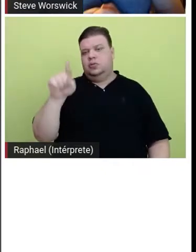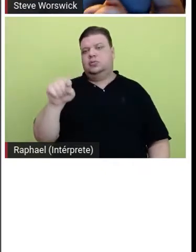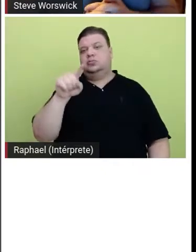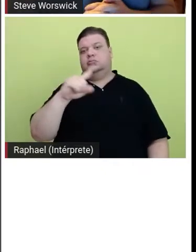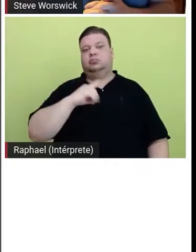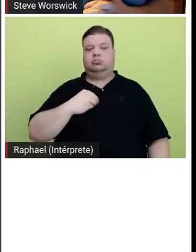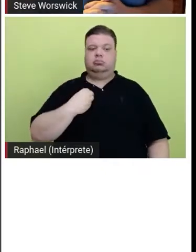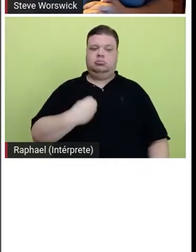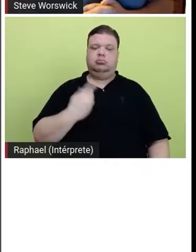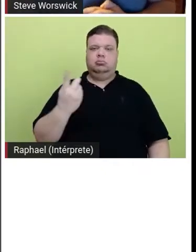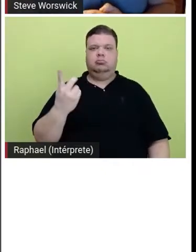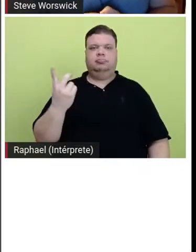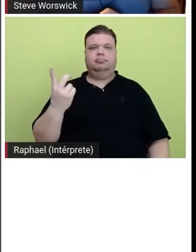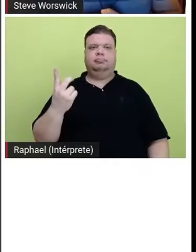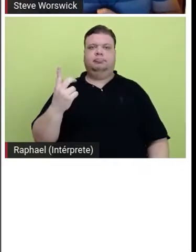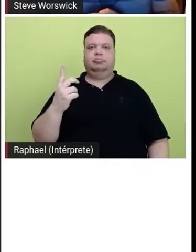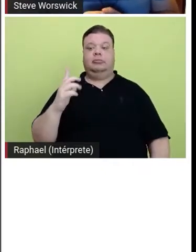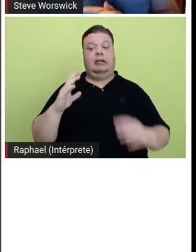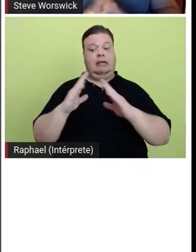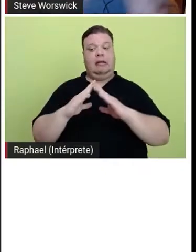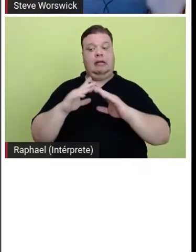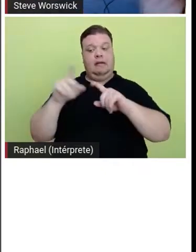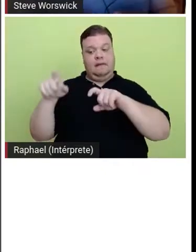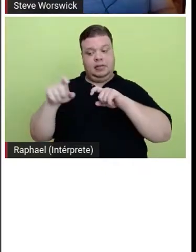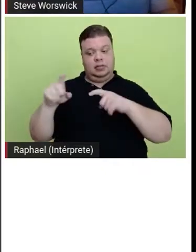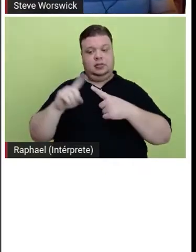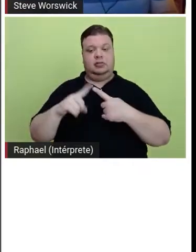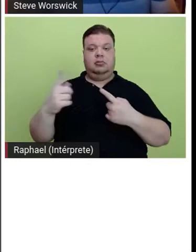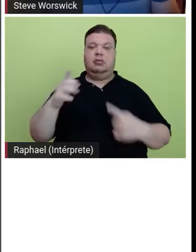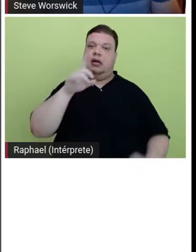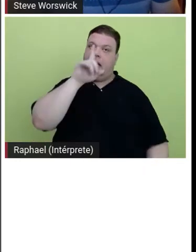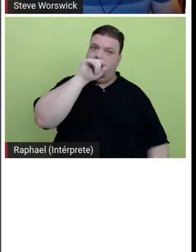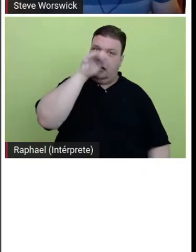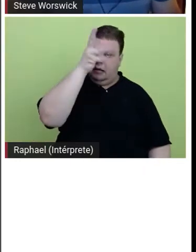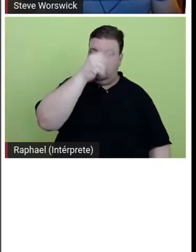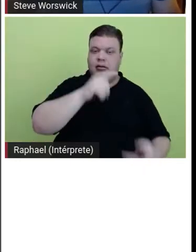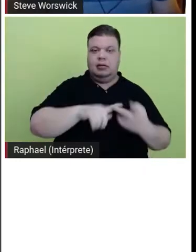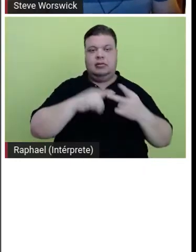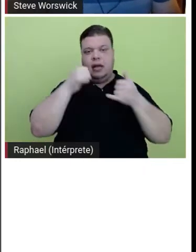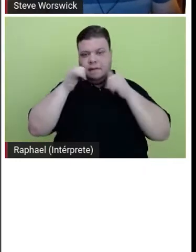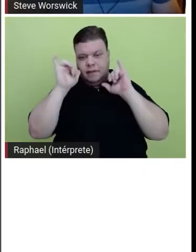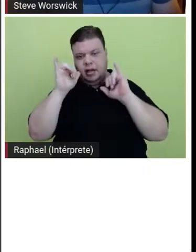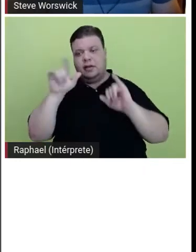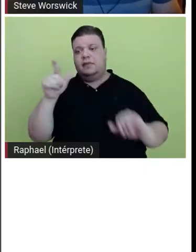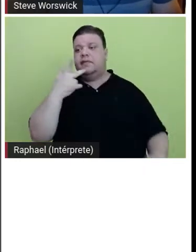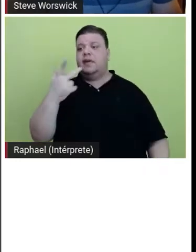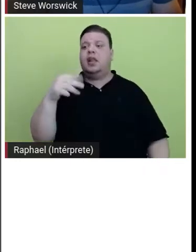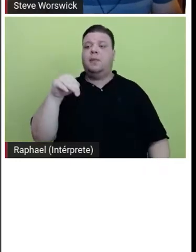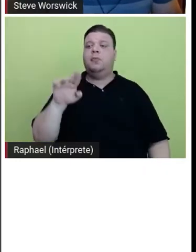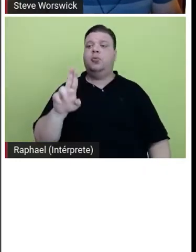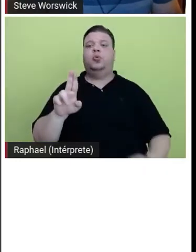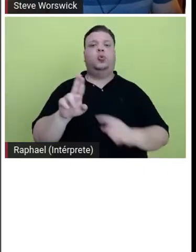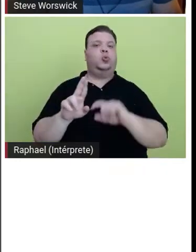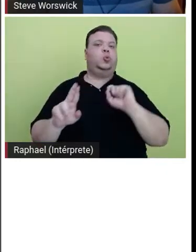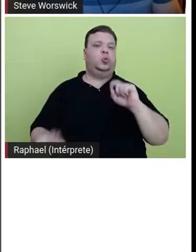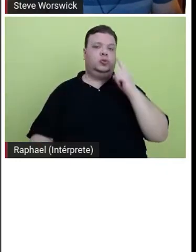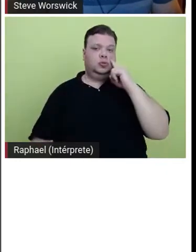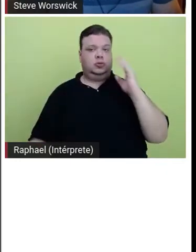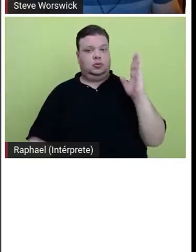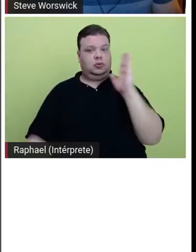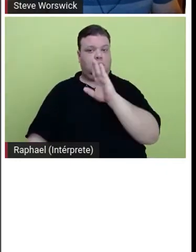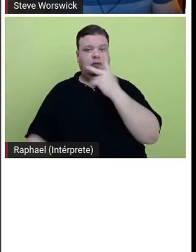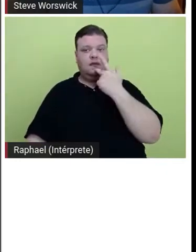having to hard code all the different answers of all the different types of questions, I can just give it that table and it can find its